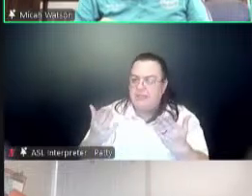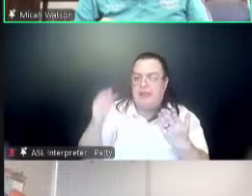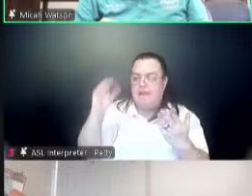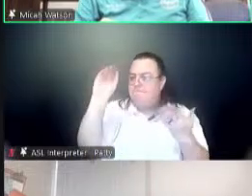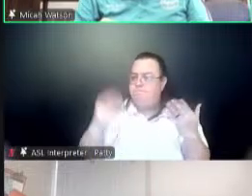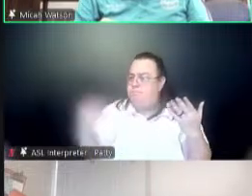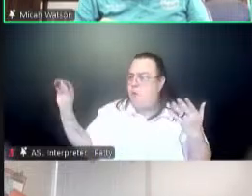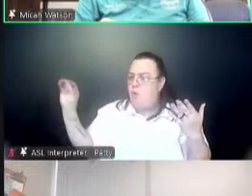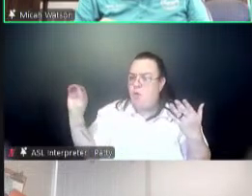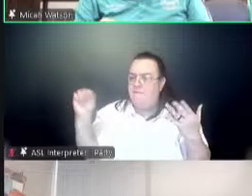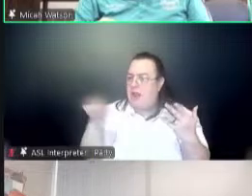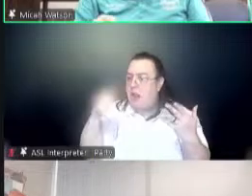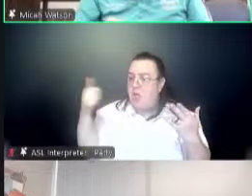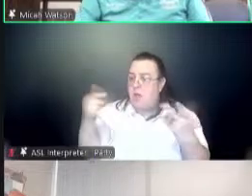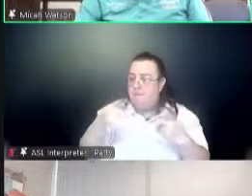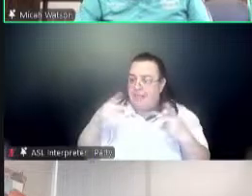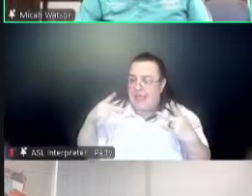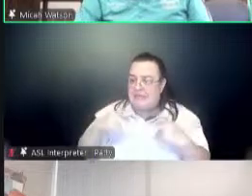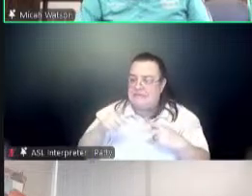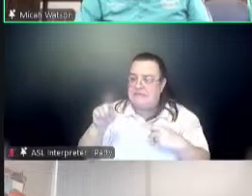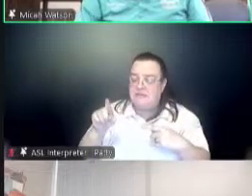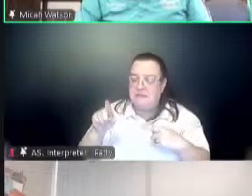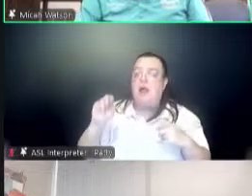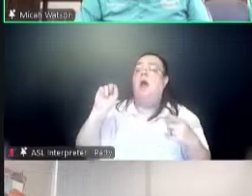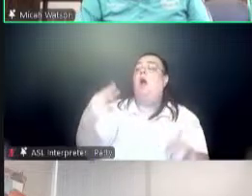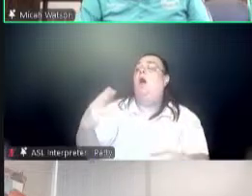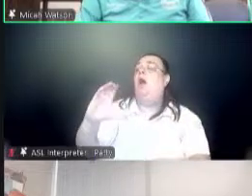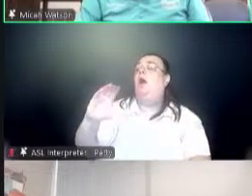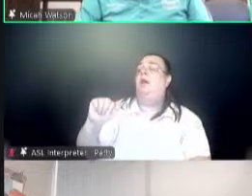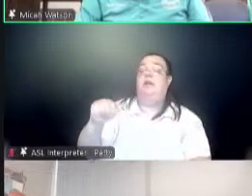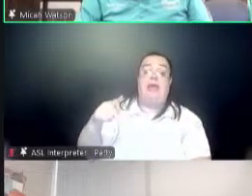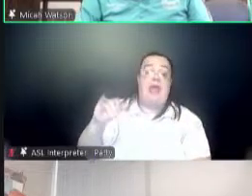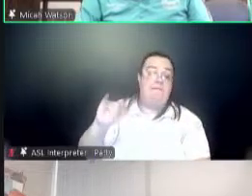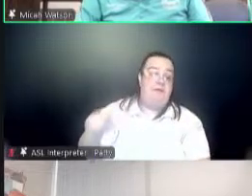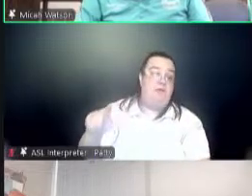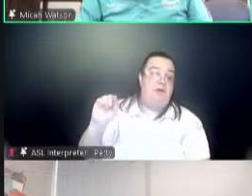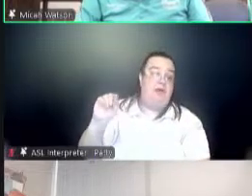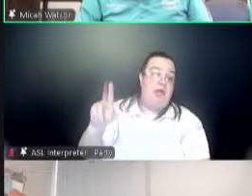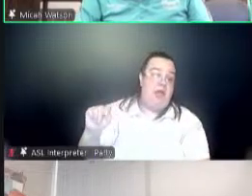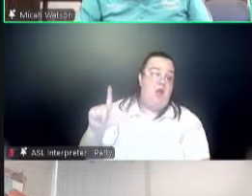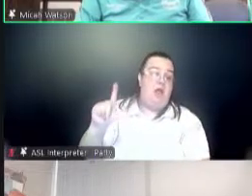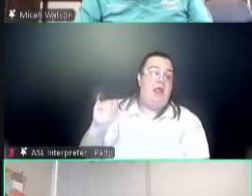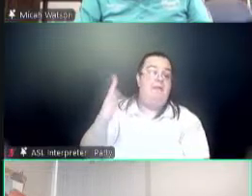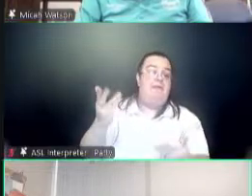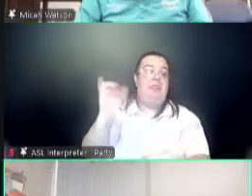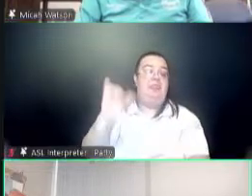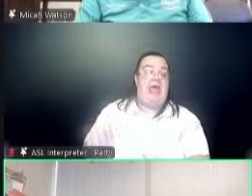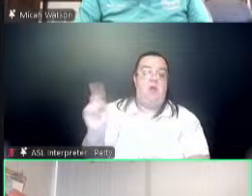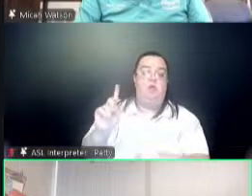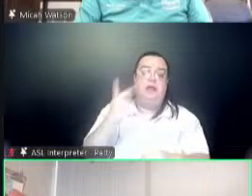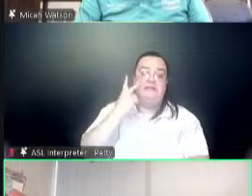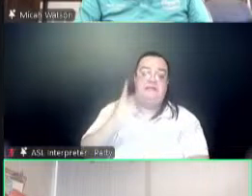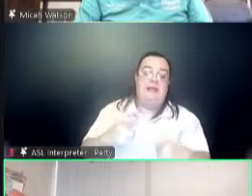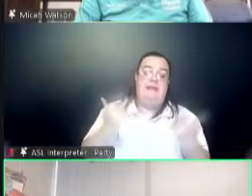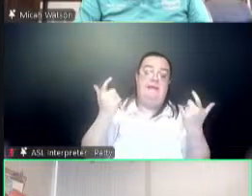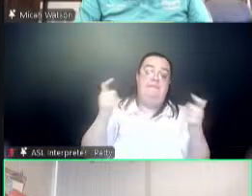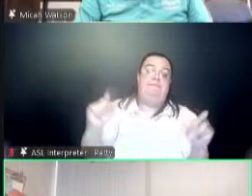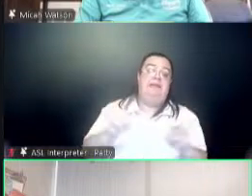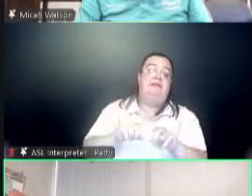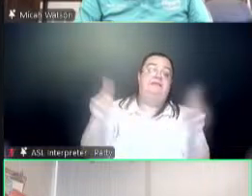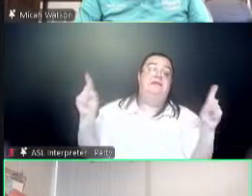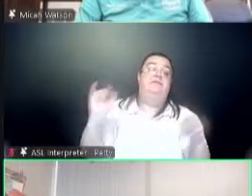somewhere else? Oh, the capital outlay. Maybe that's where the big difference is. Yeah.